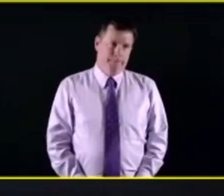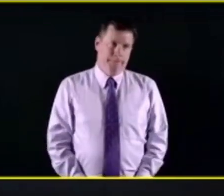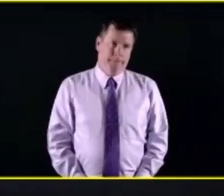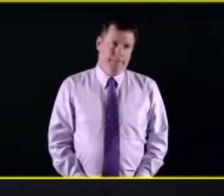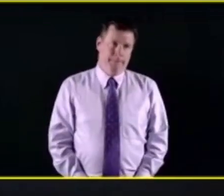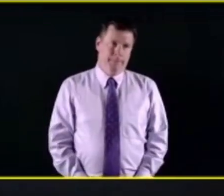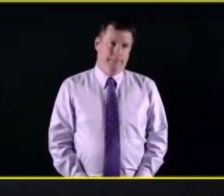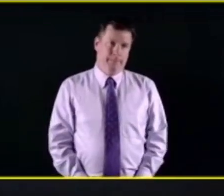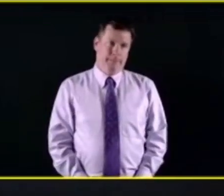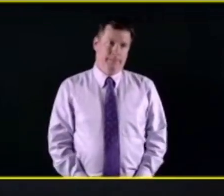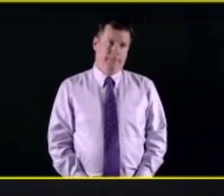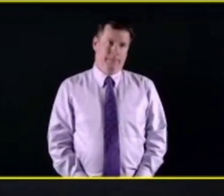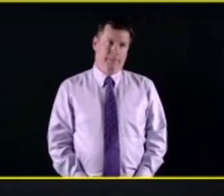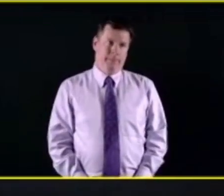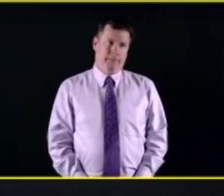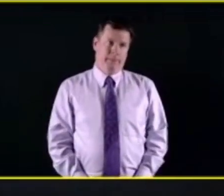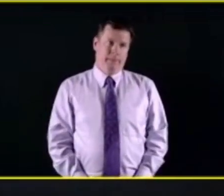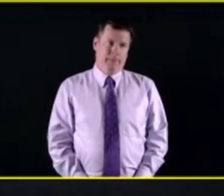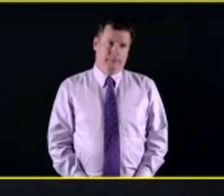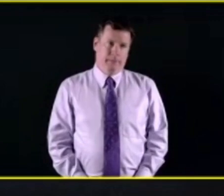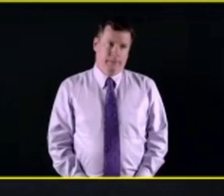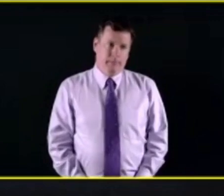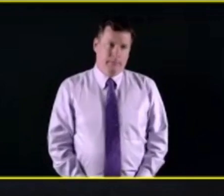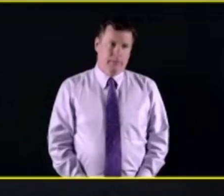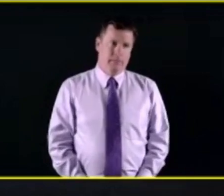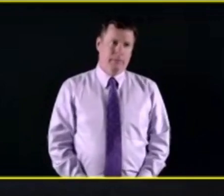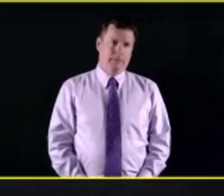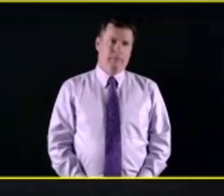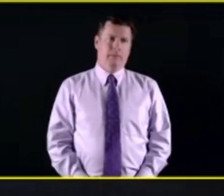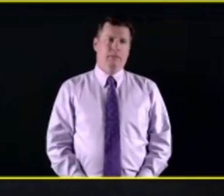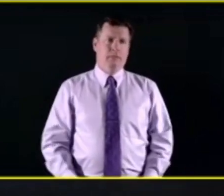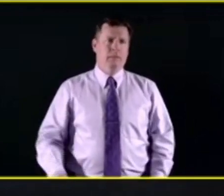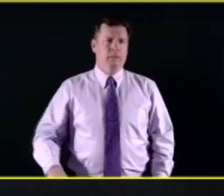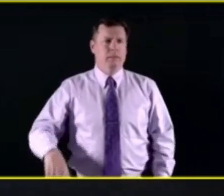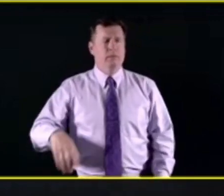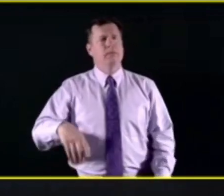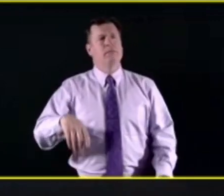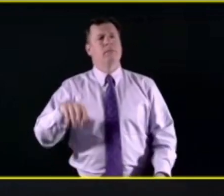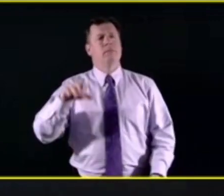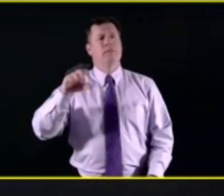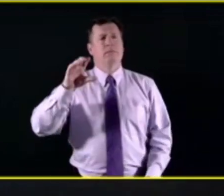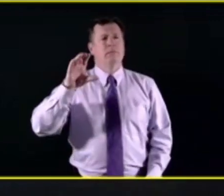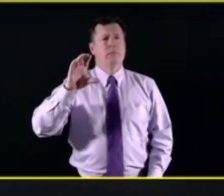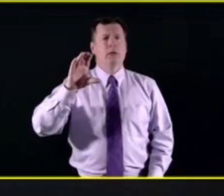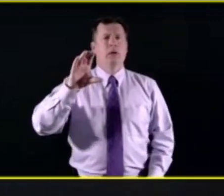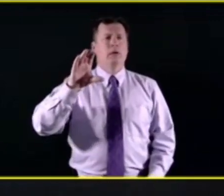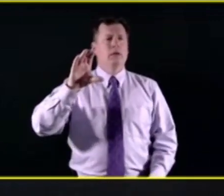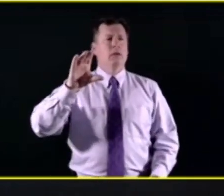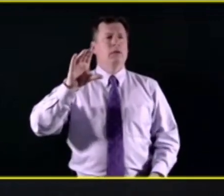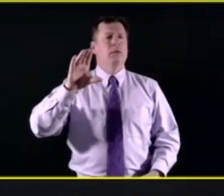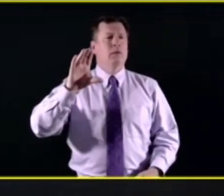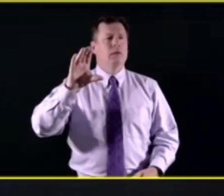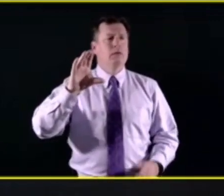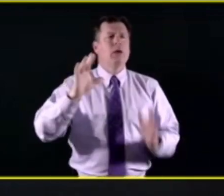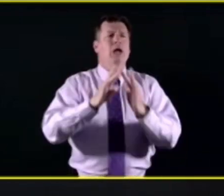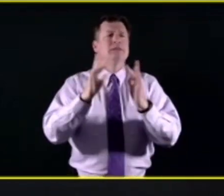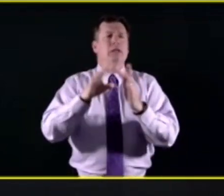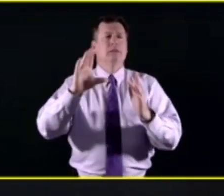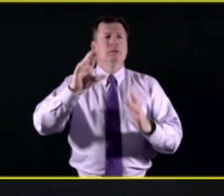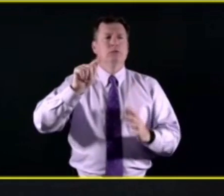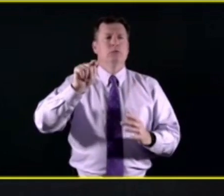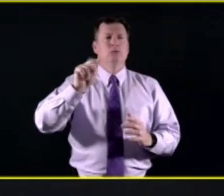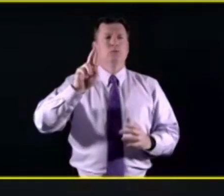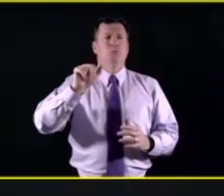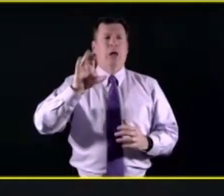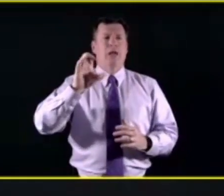governor yesterday. I think we need to have 30 per 100,000. I was wondering, do you know how many we